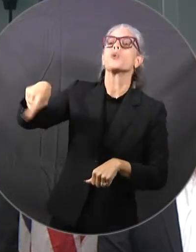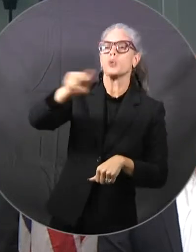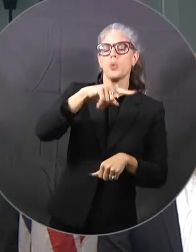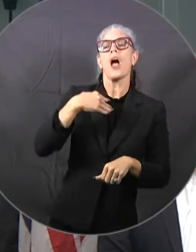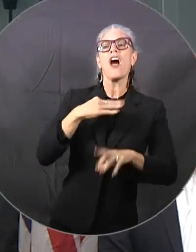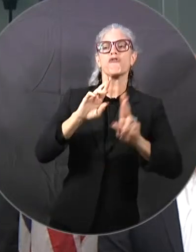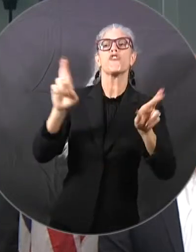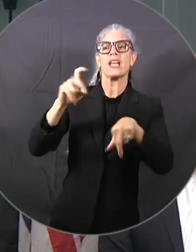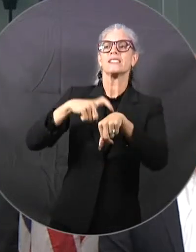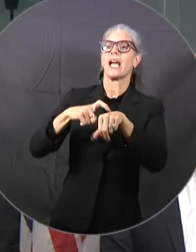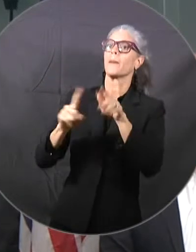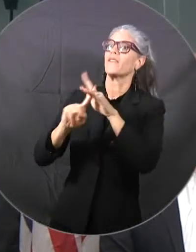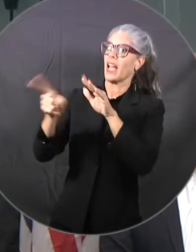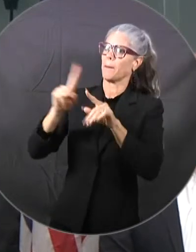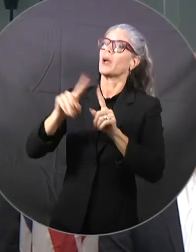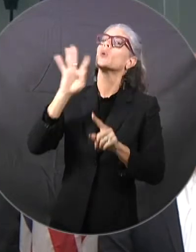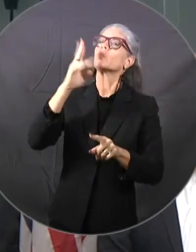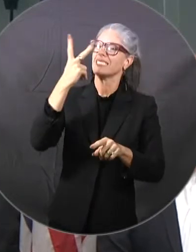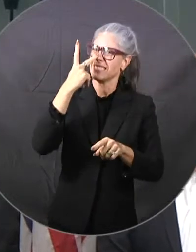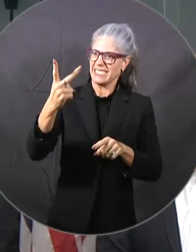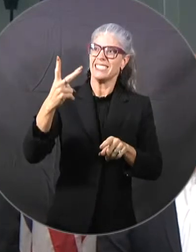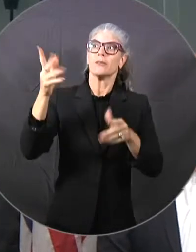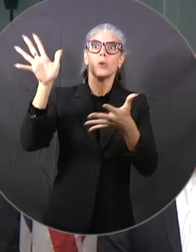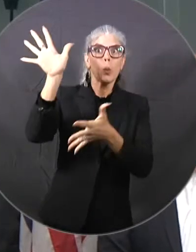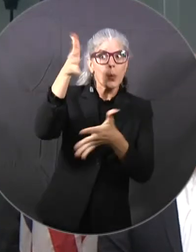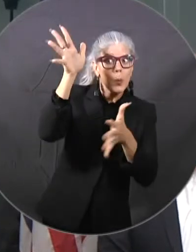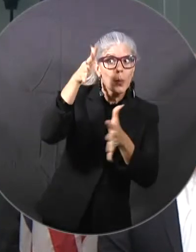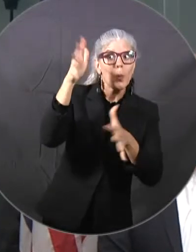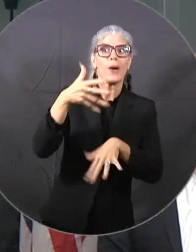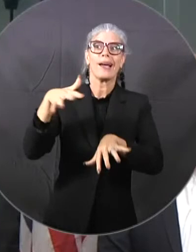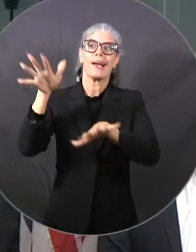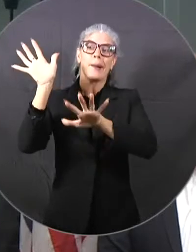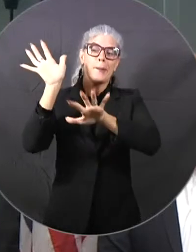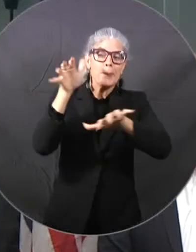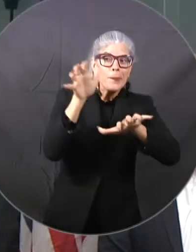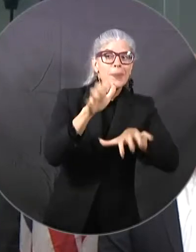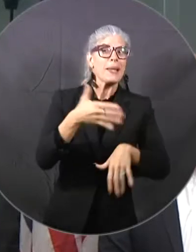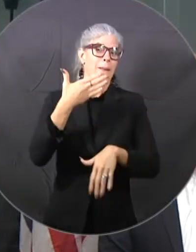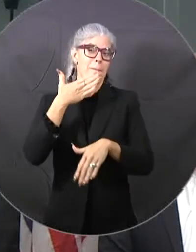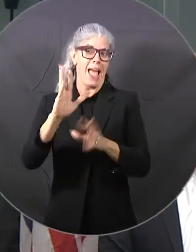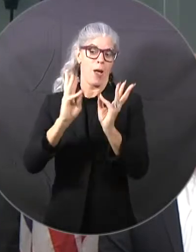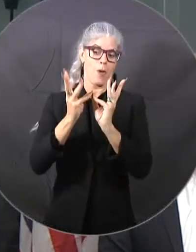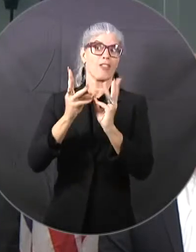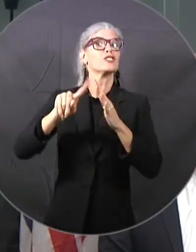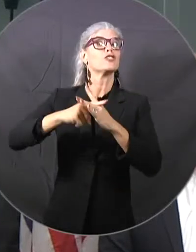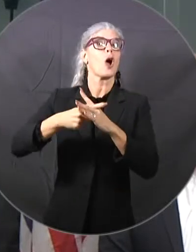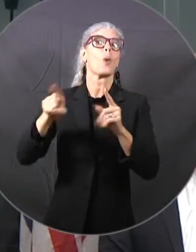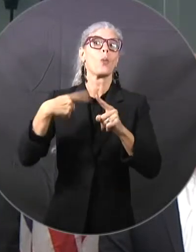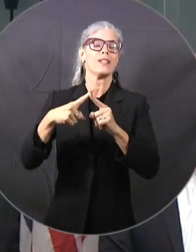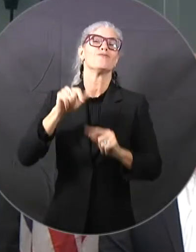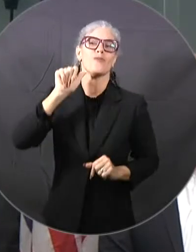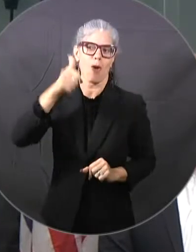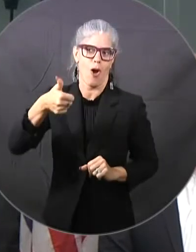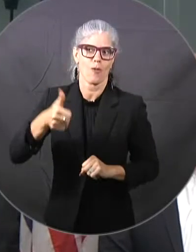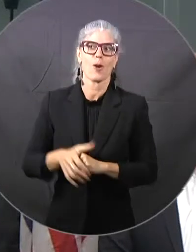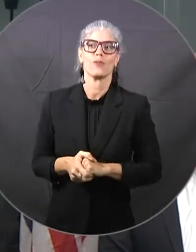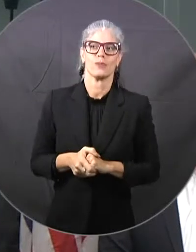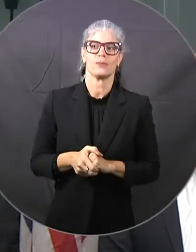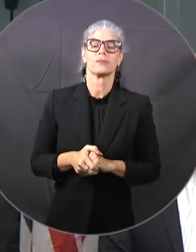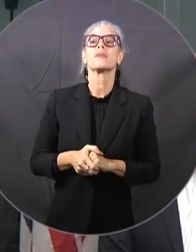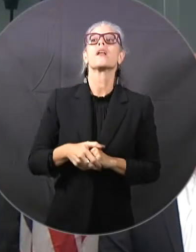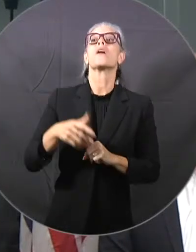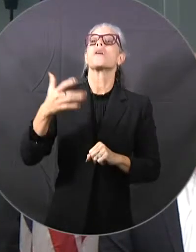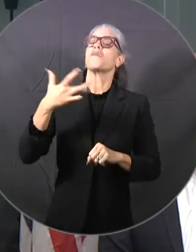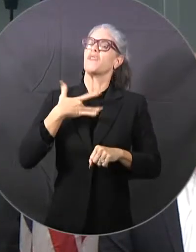winds and some nasty weather Tuesday night. And of course, we're expecting a landfall to happen sometime on